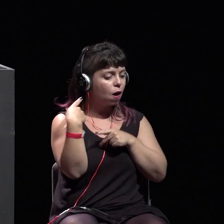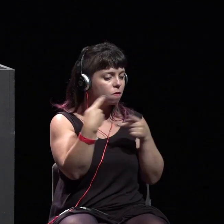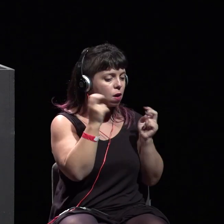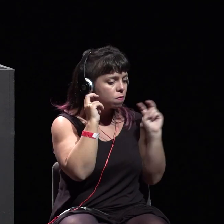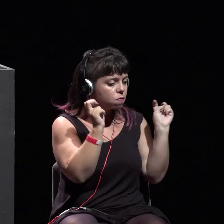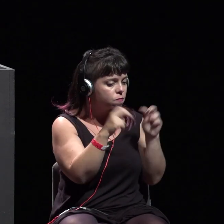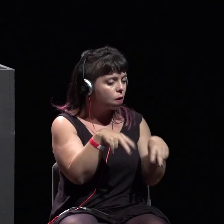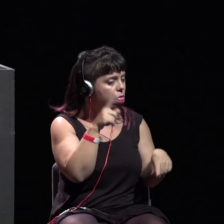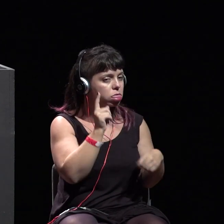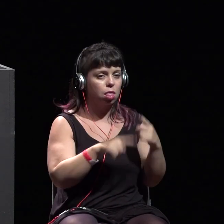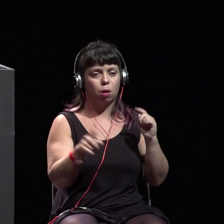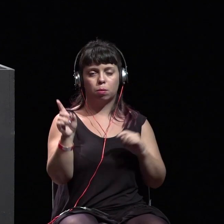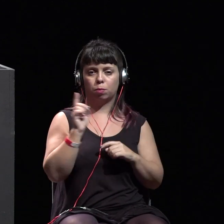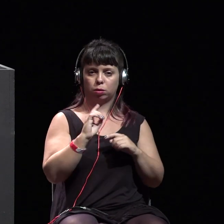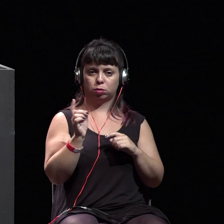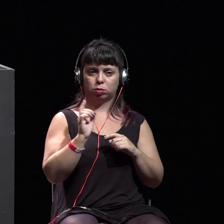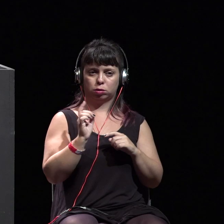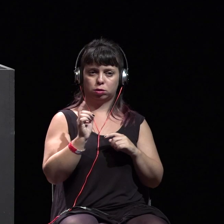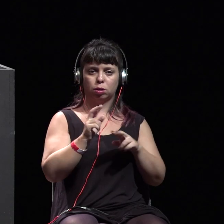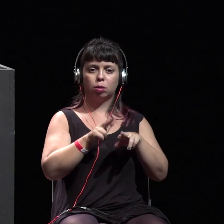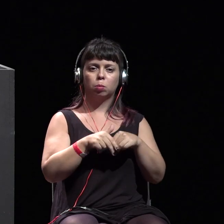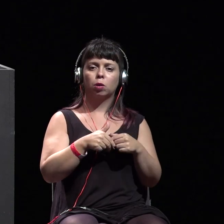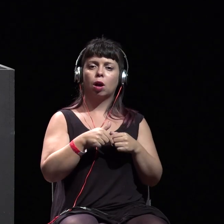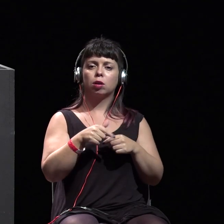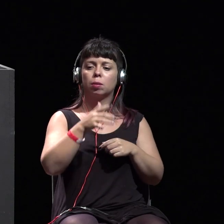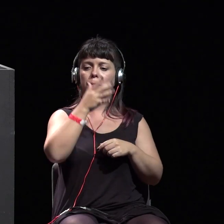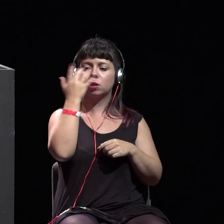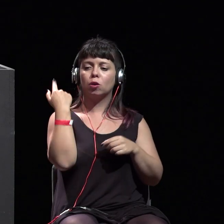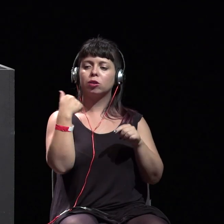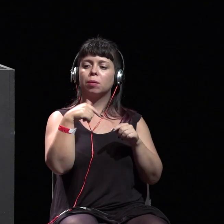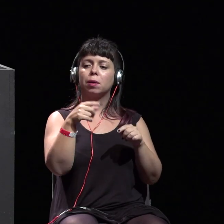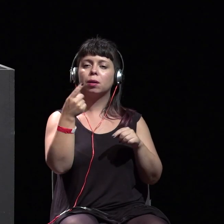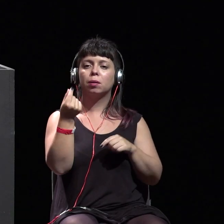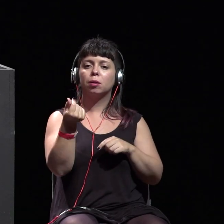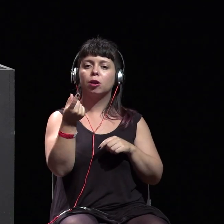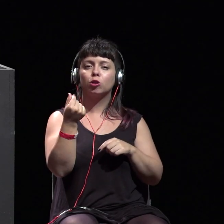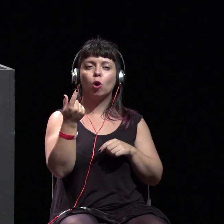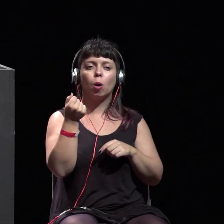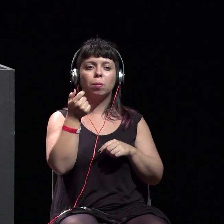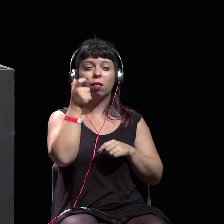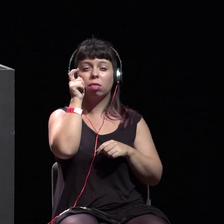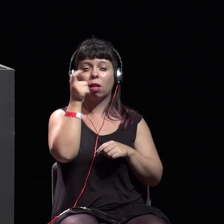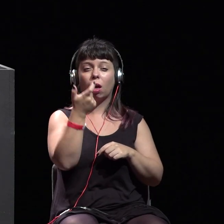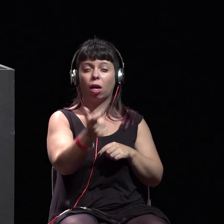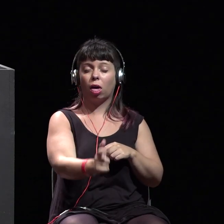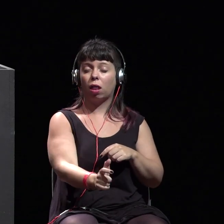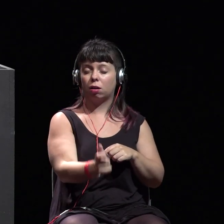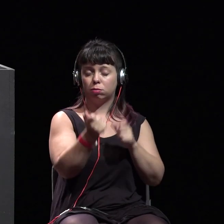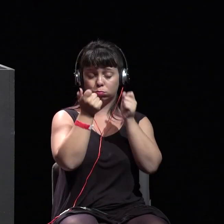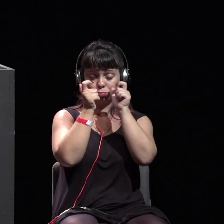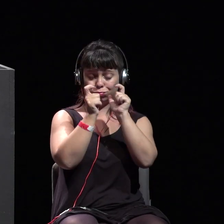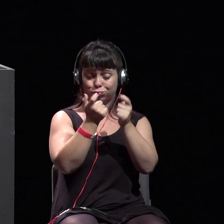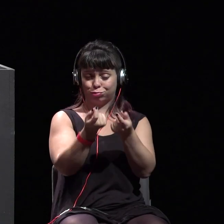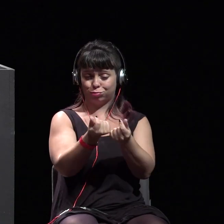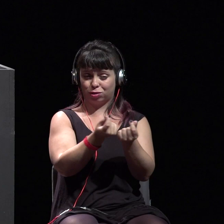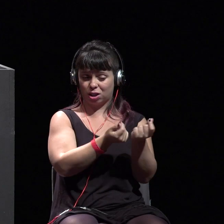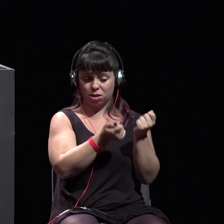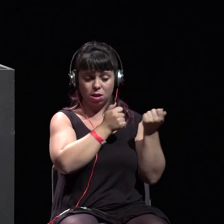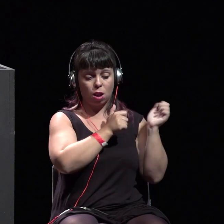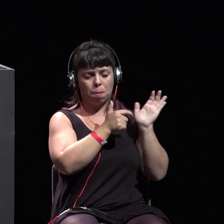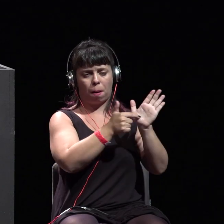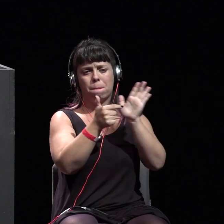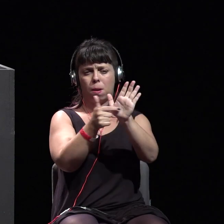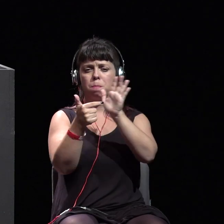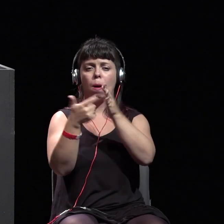vehicles to discuss present-day issues such as gentrification in New York City, environmental destruction via capitalism and imperialism as seen in